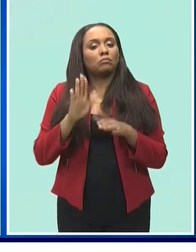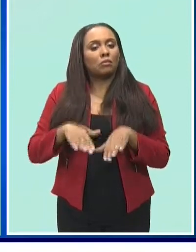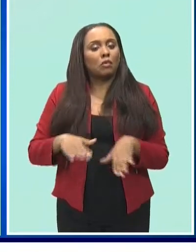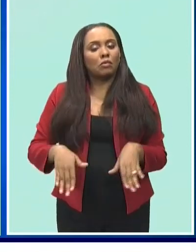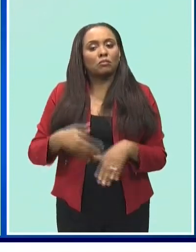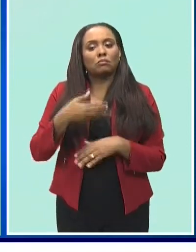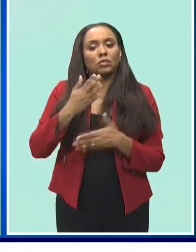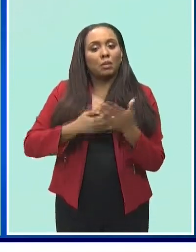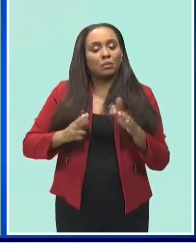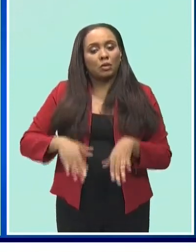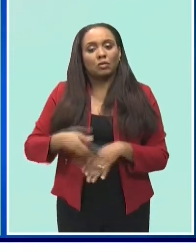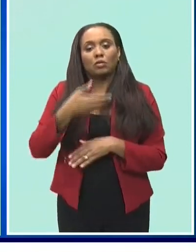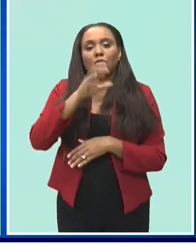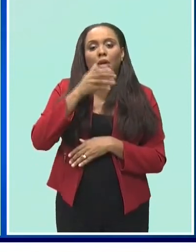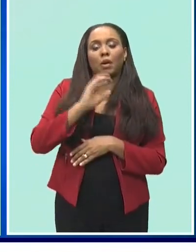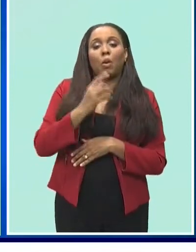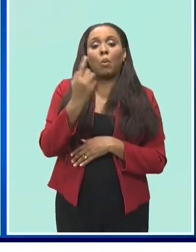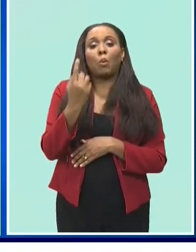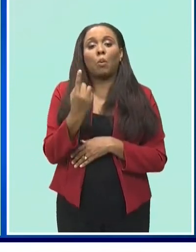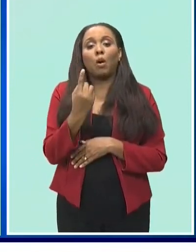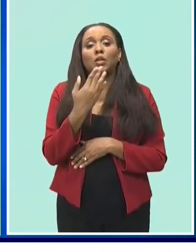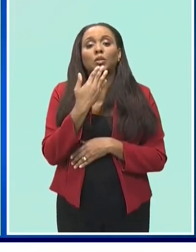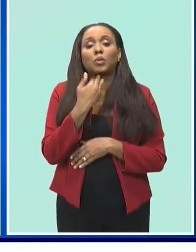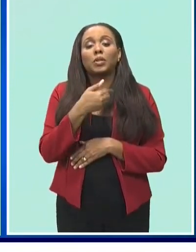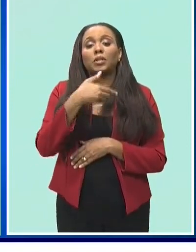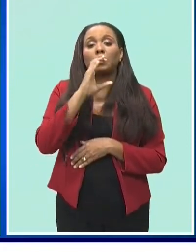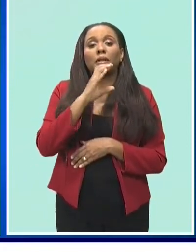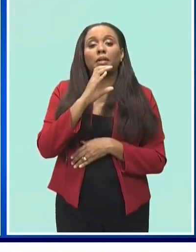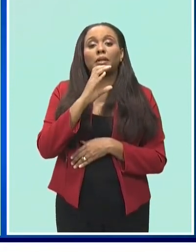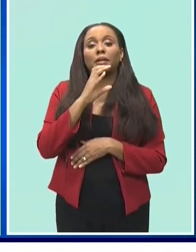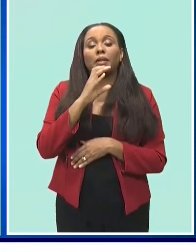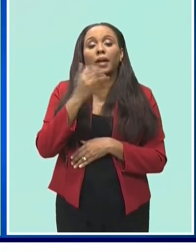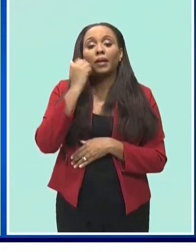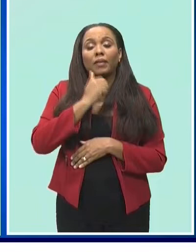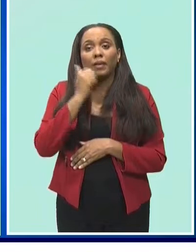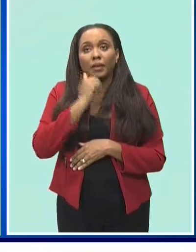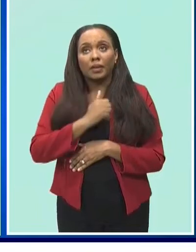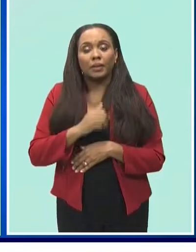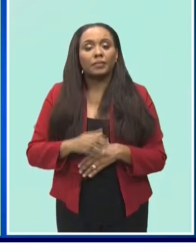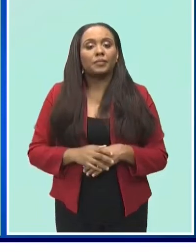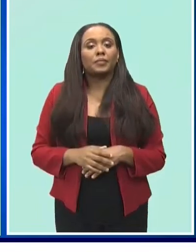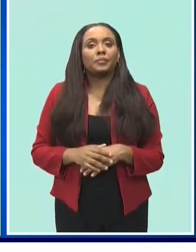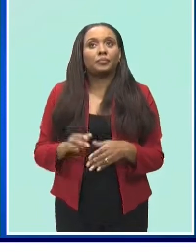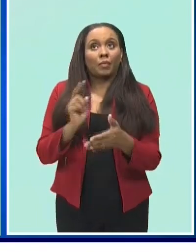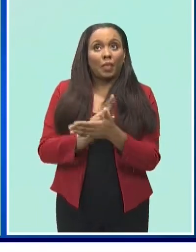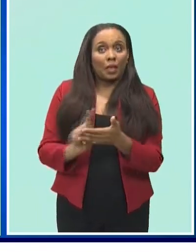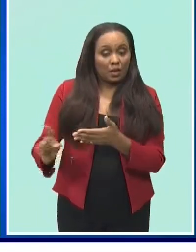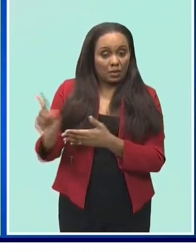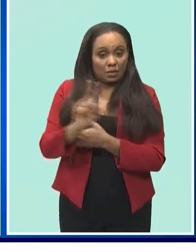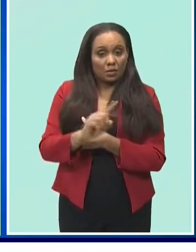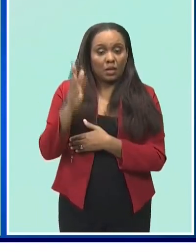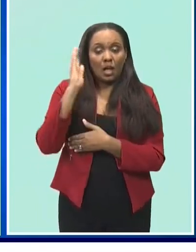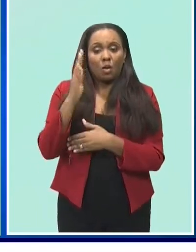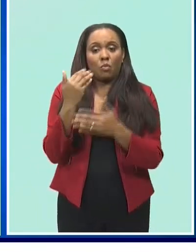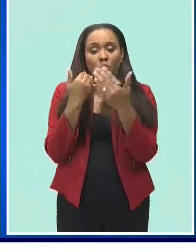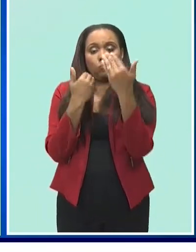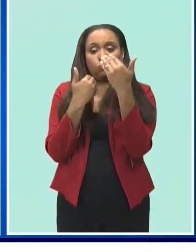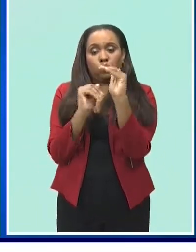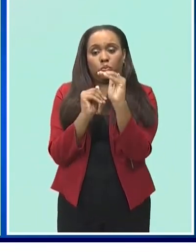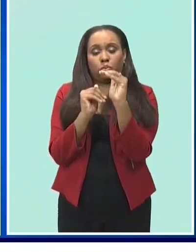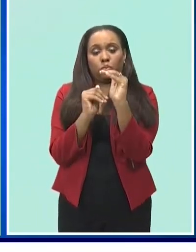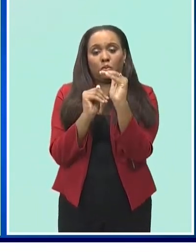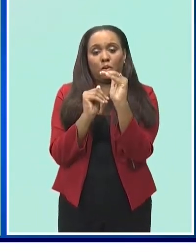says from next week, the Barbados Childhood Obesity Prevention Coalition will either be banning or restricting the sale of